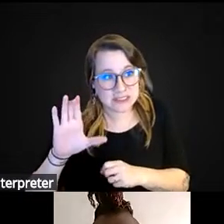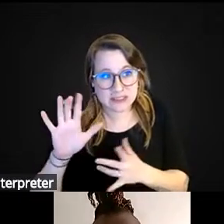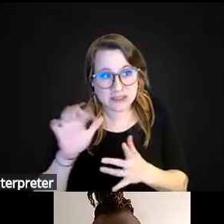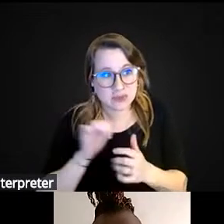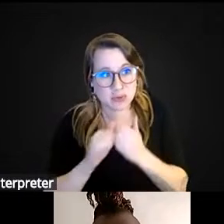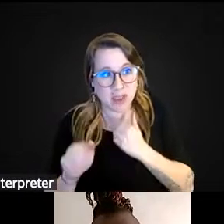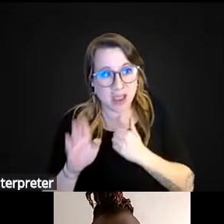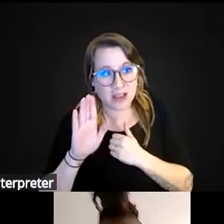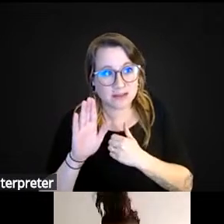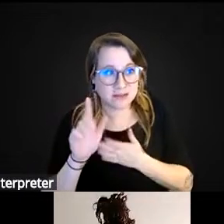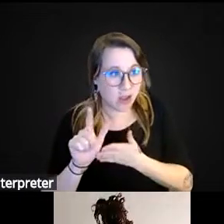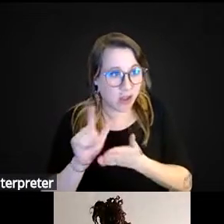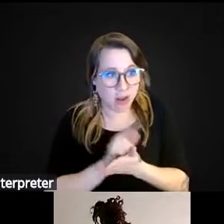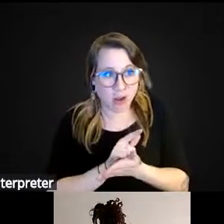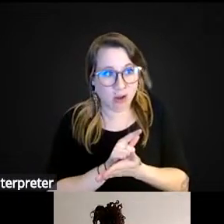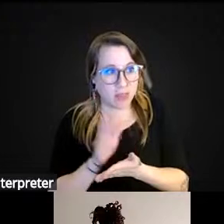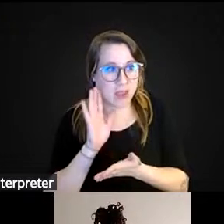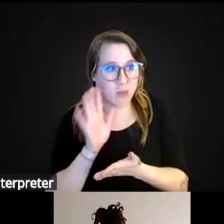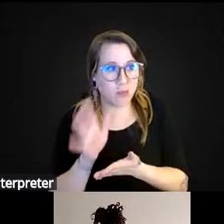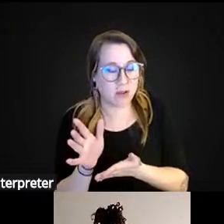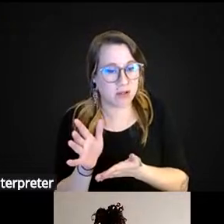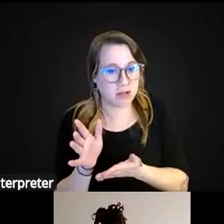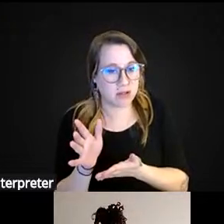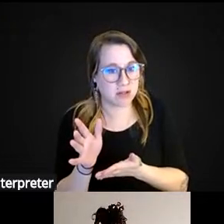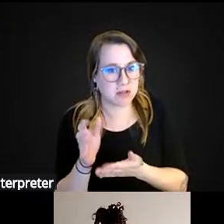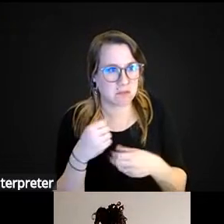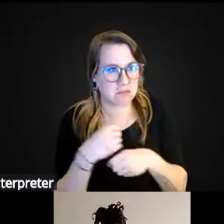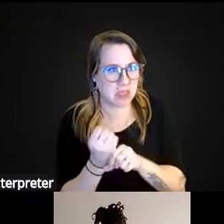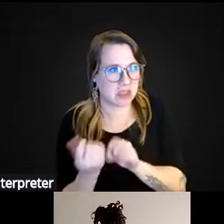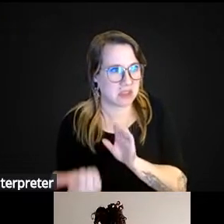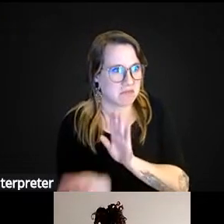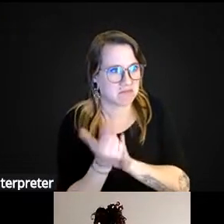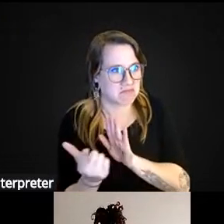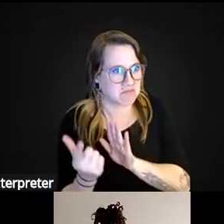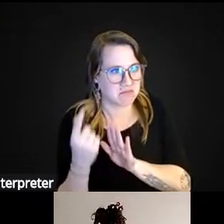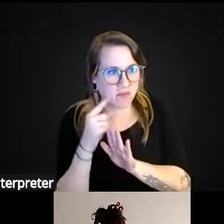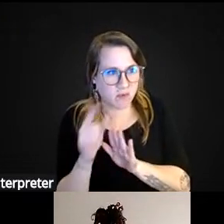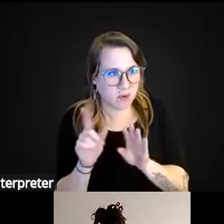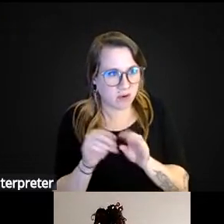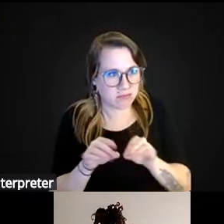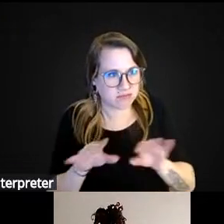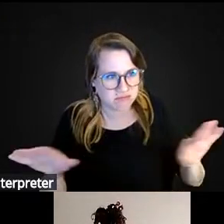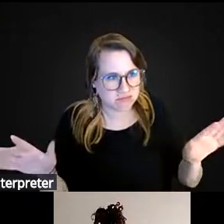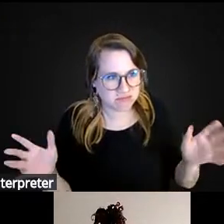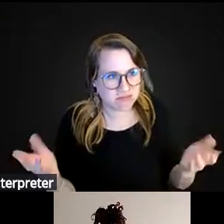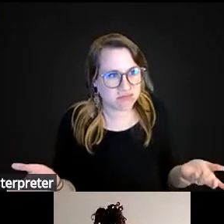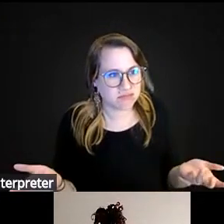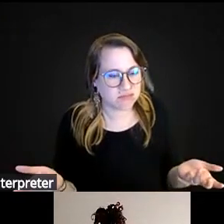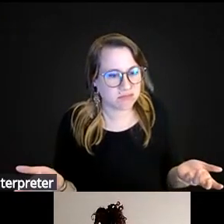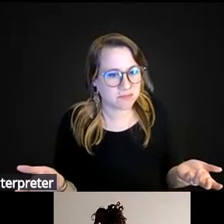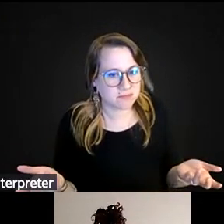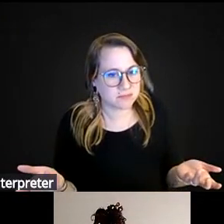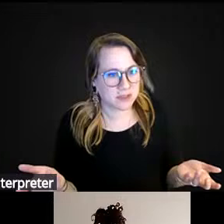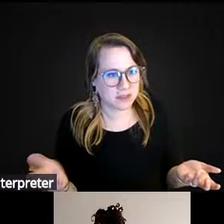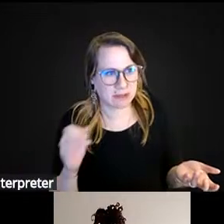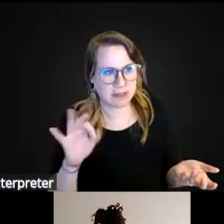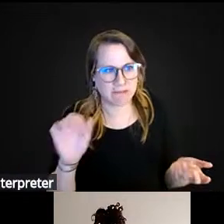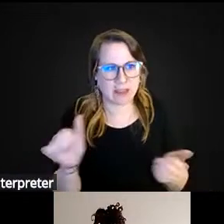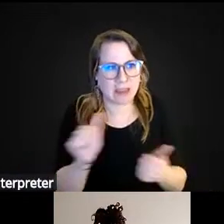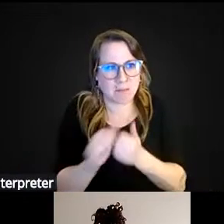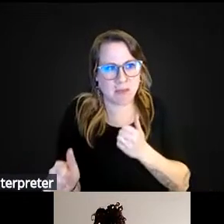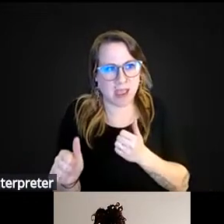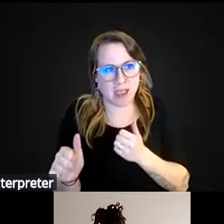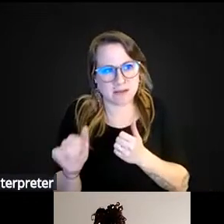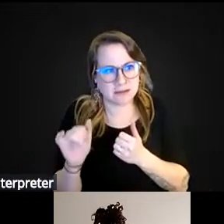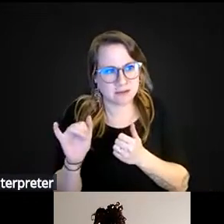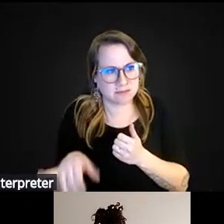a law that would like make it illegal for such things to be admitted? I mean, if they can pass a law to Well, even domain